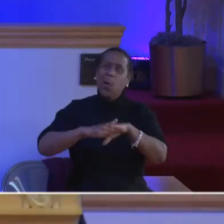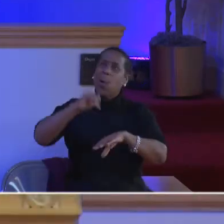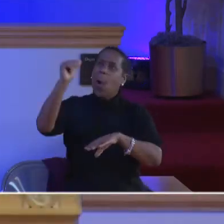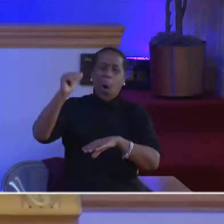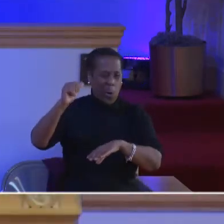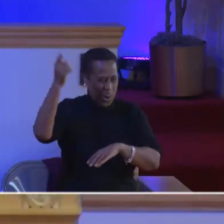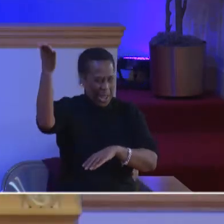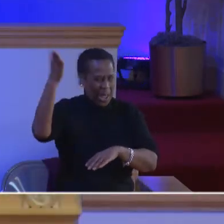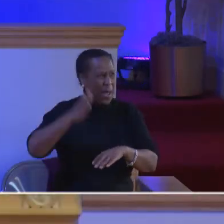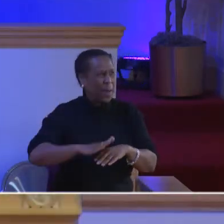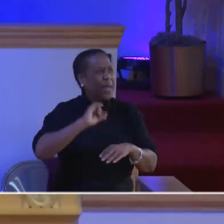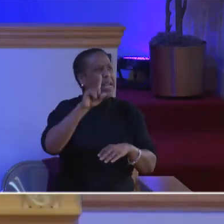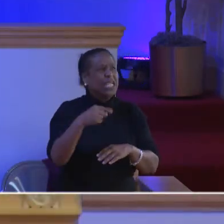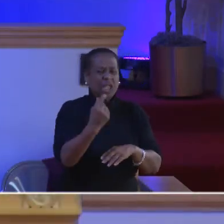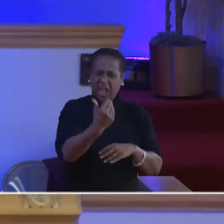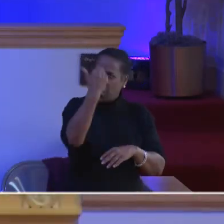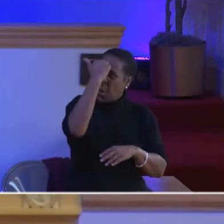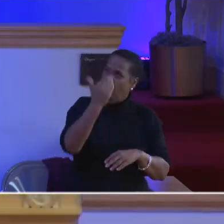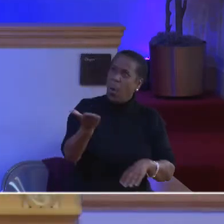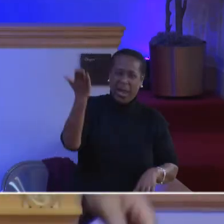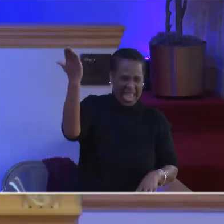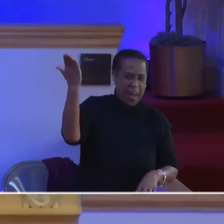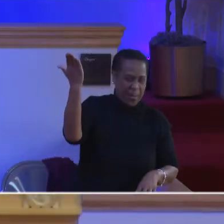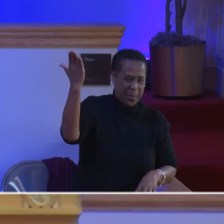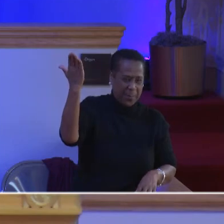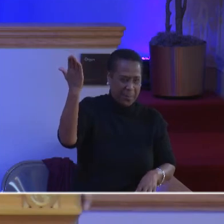being, just knowing him